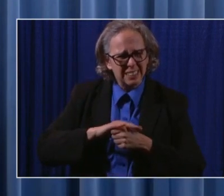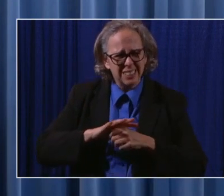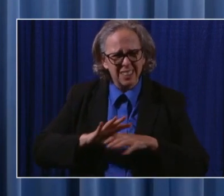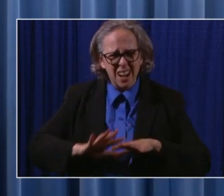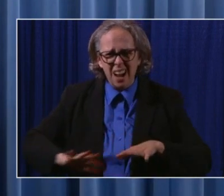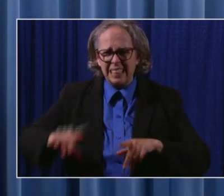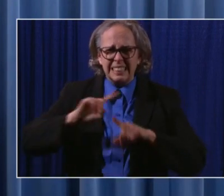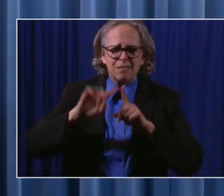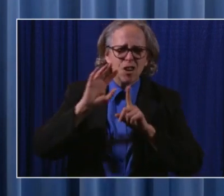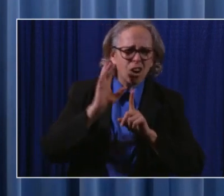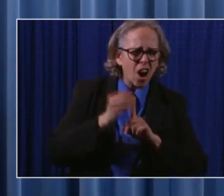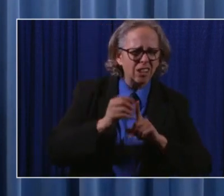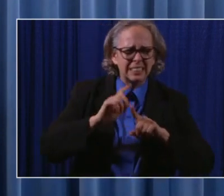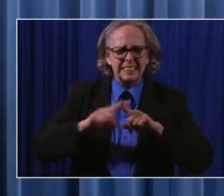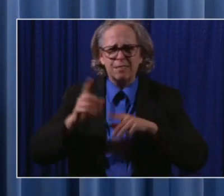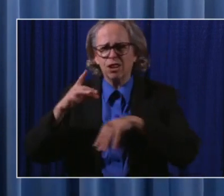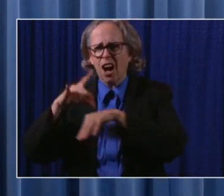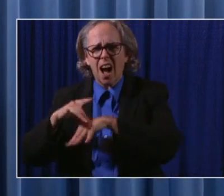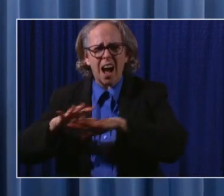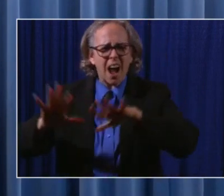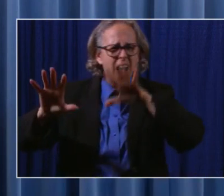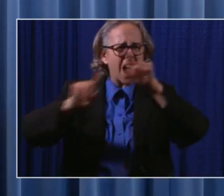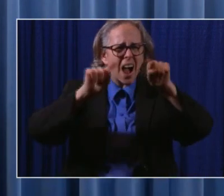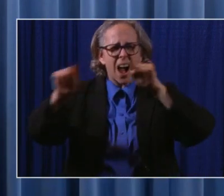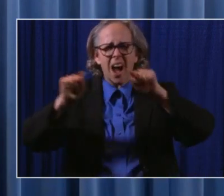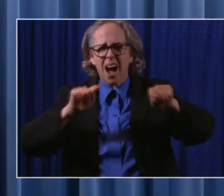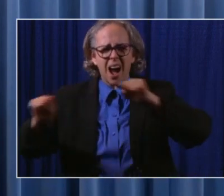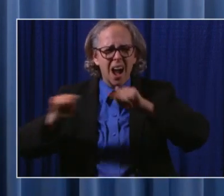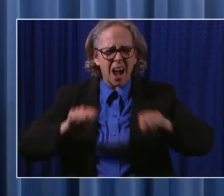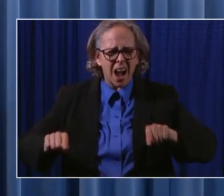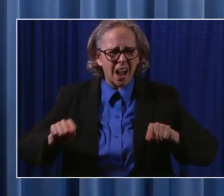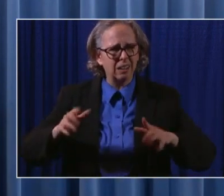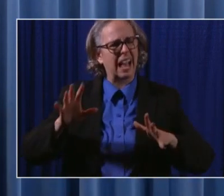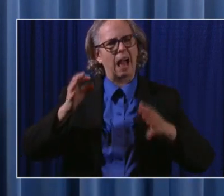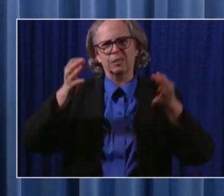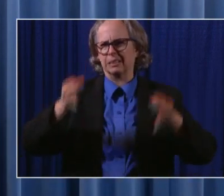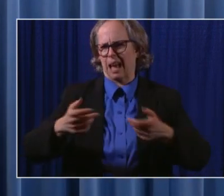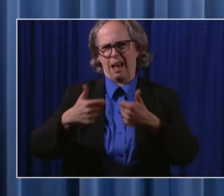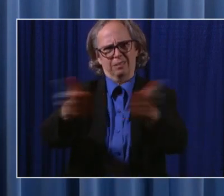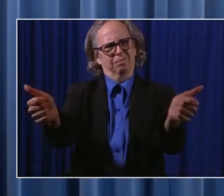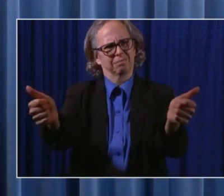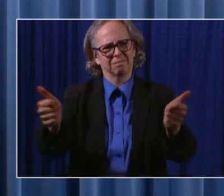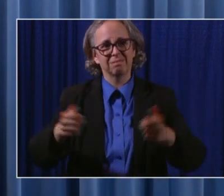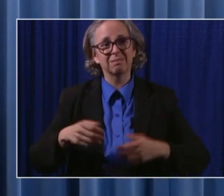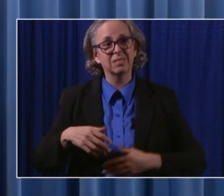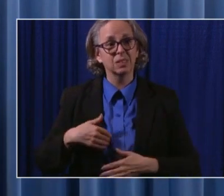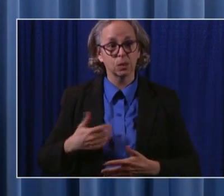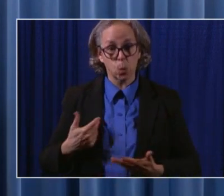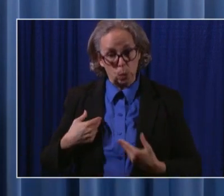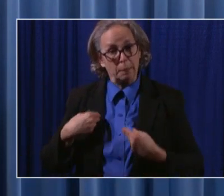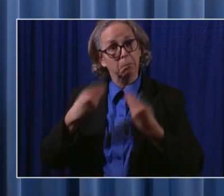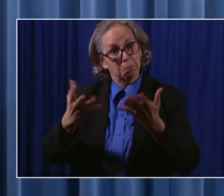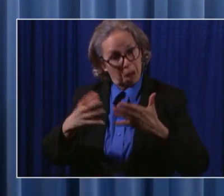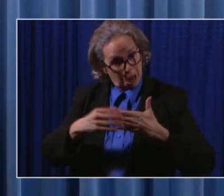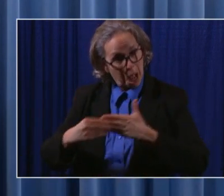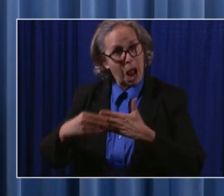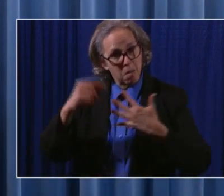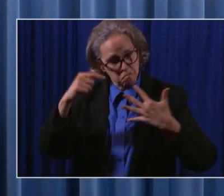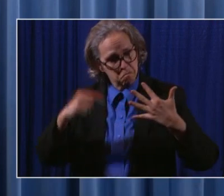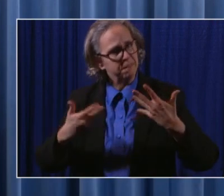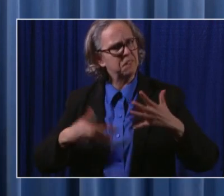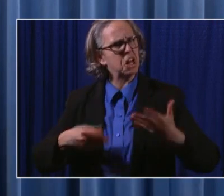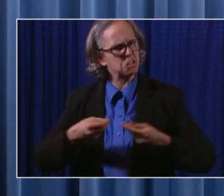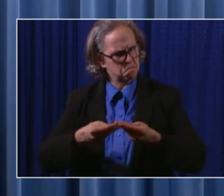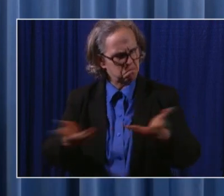we historically do that. Now, we've given them some very significant guidance, and we may add to some of that guidance